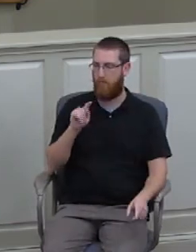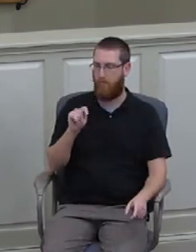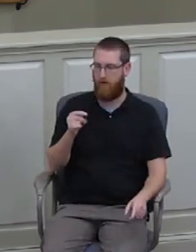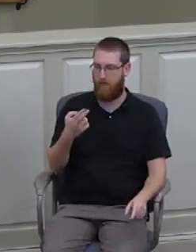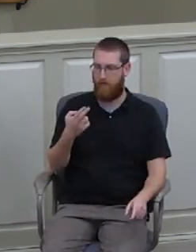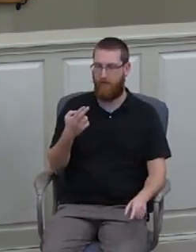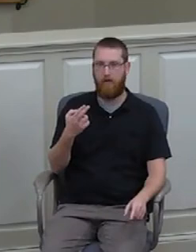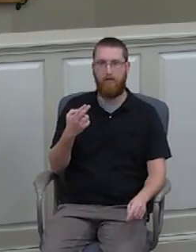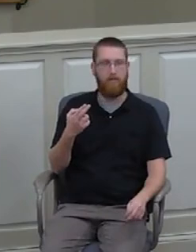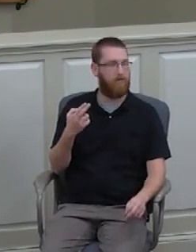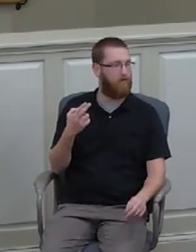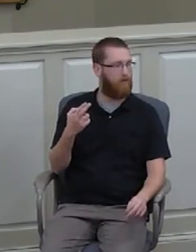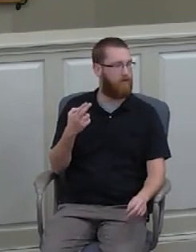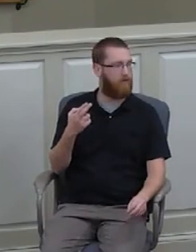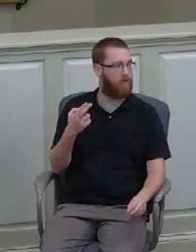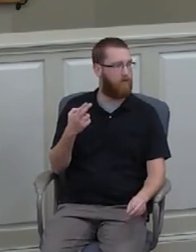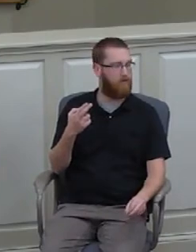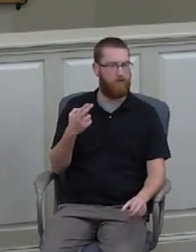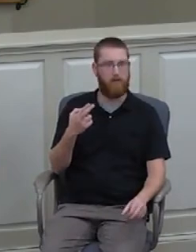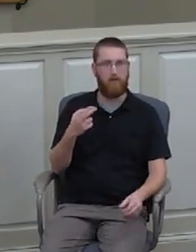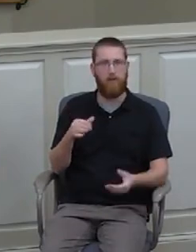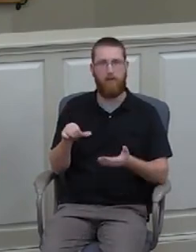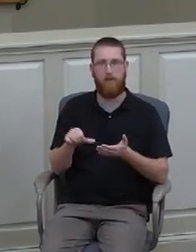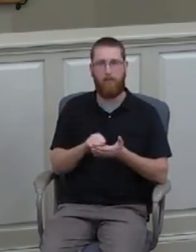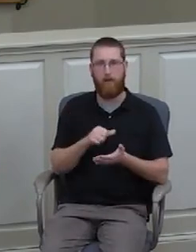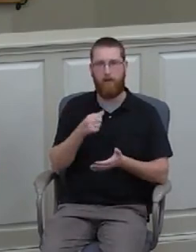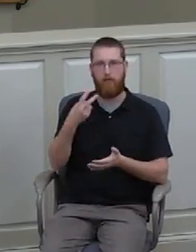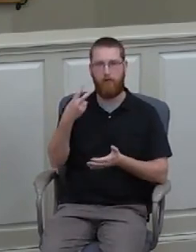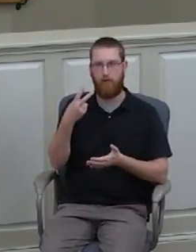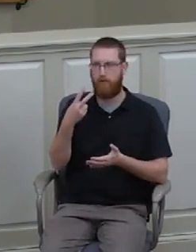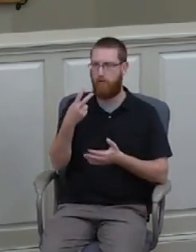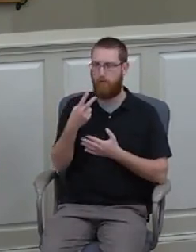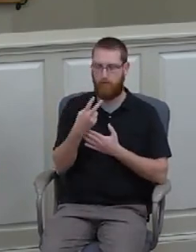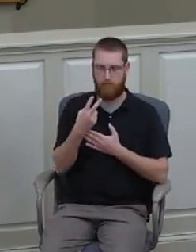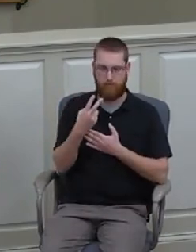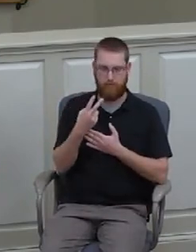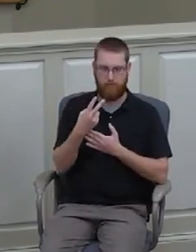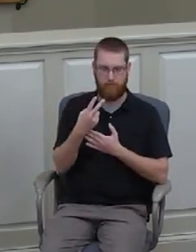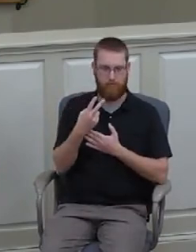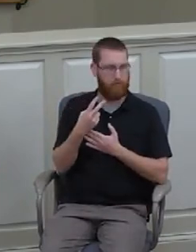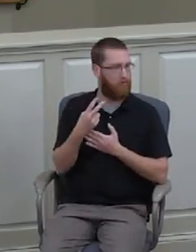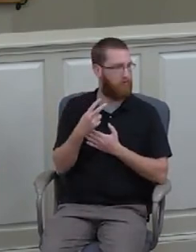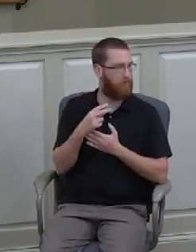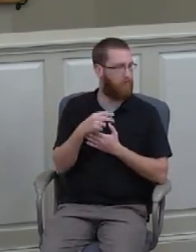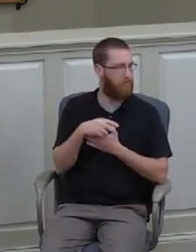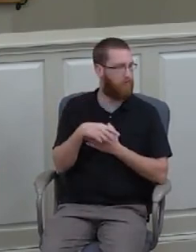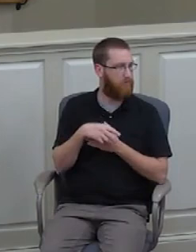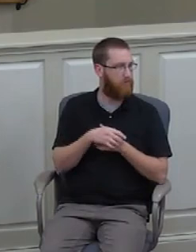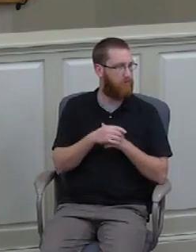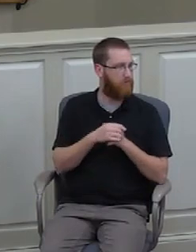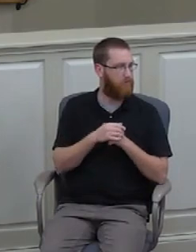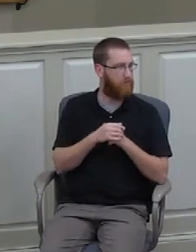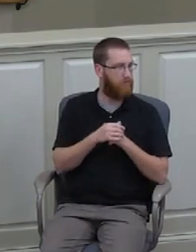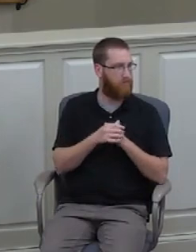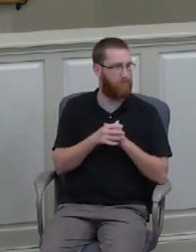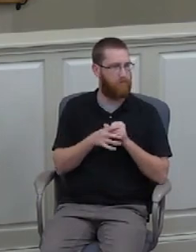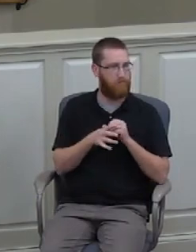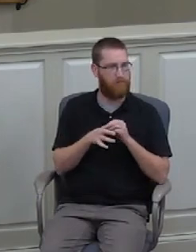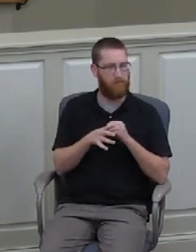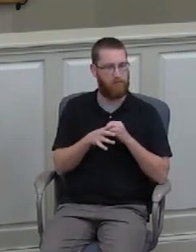can you point to me where you are in the document? Yeah, I'm sorry. It's page 2 of the resolution.